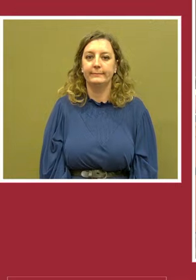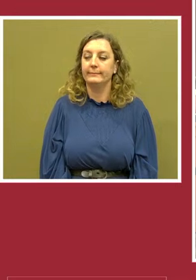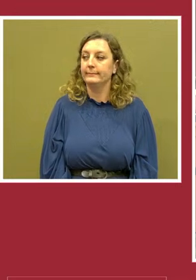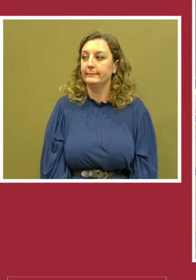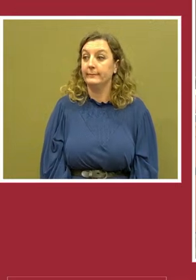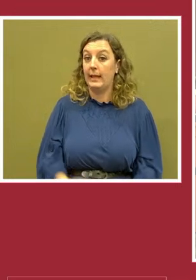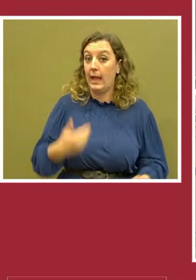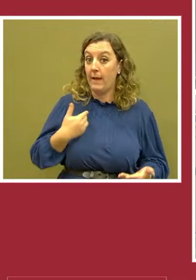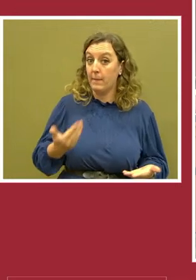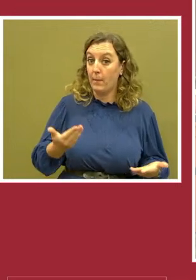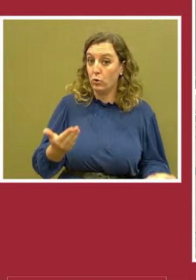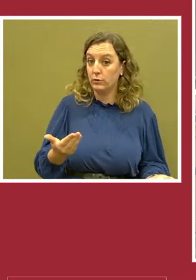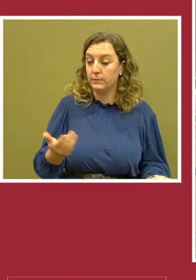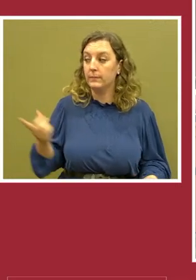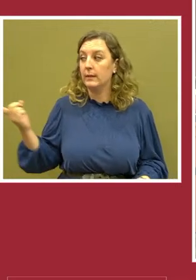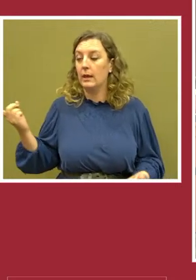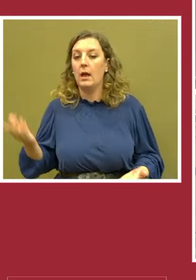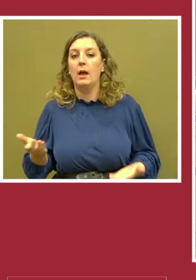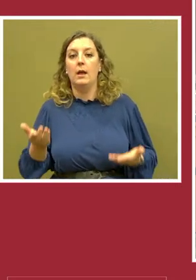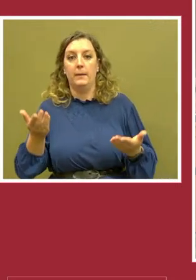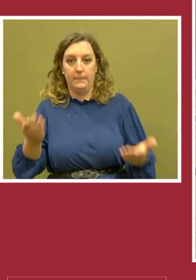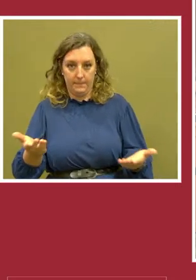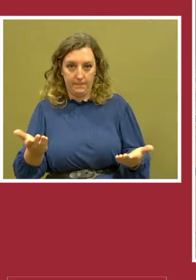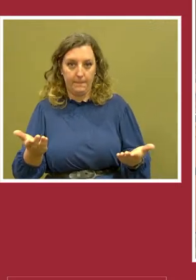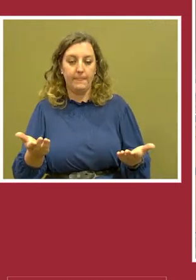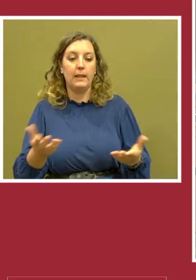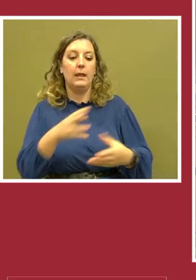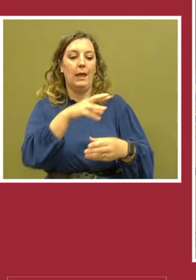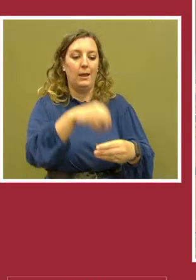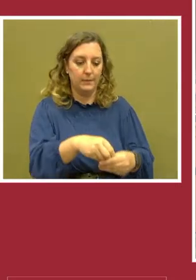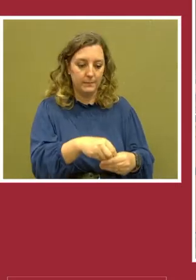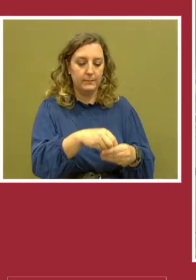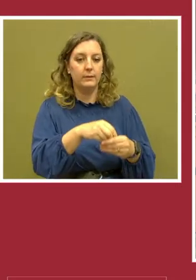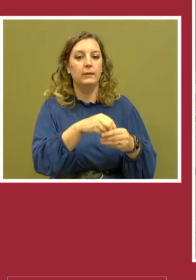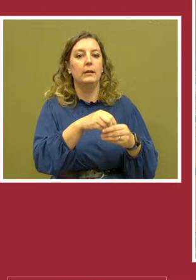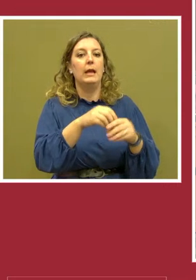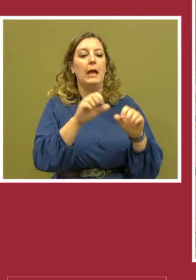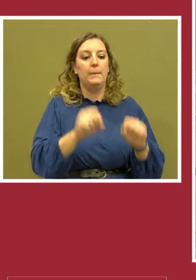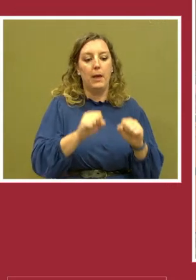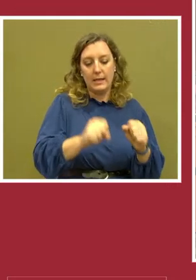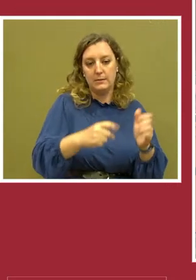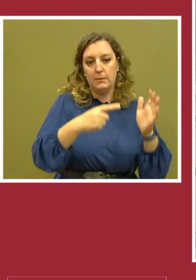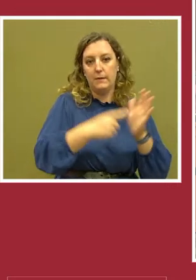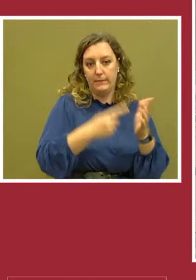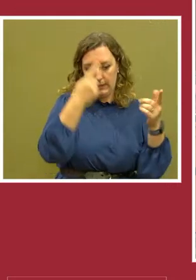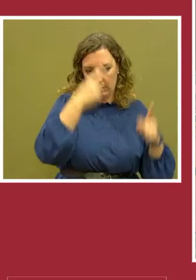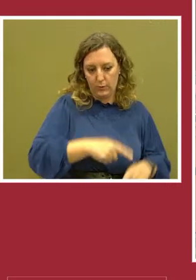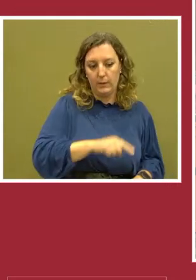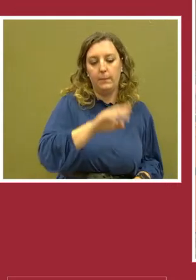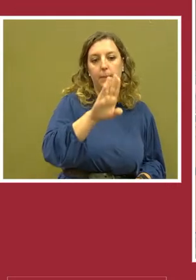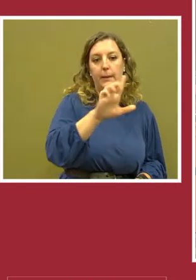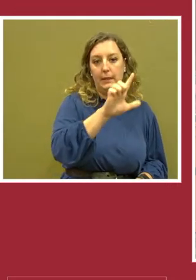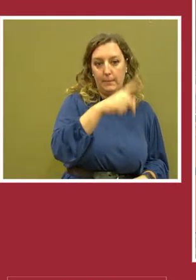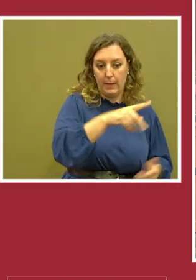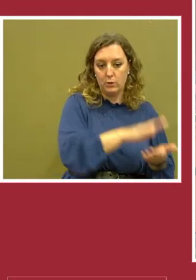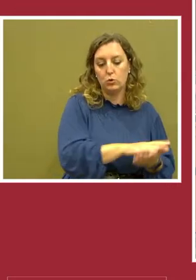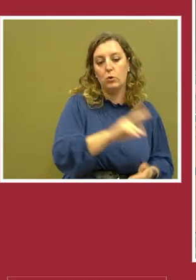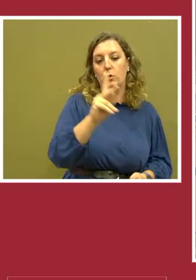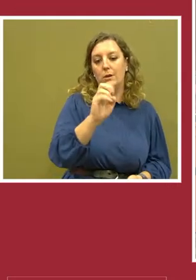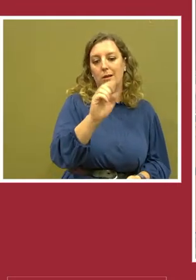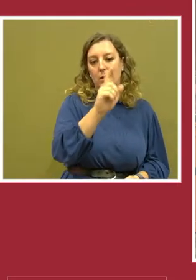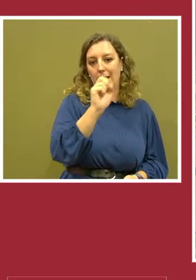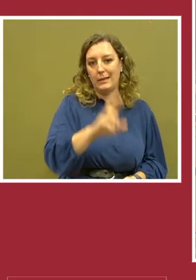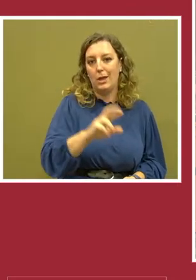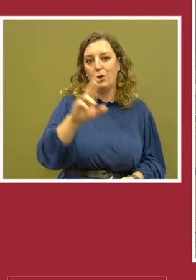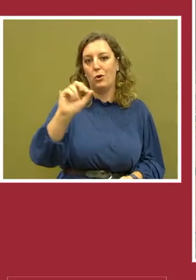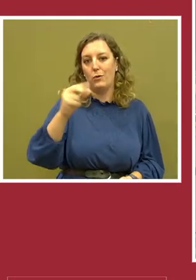Do we have a motion? I move to approve the attorney engagement and contingency fee agreement between Binlam Pine Schools, Keller Rollerback LLP,